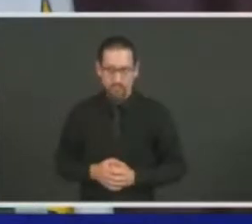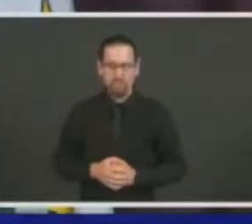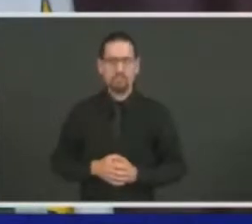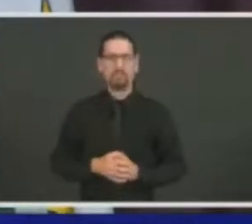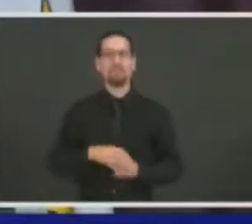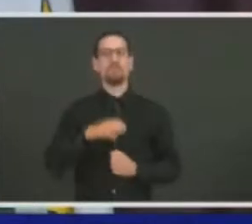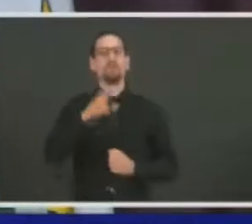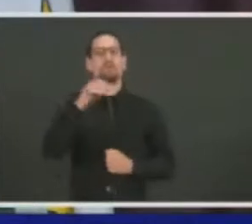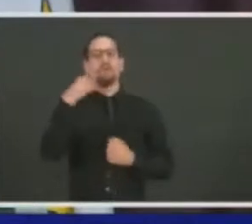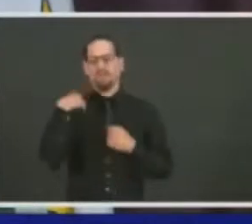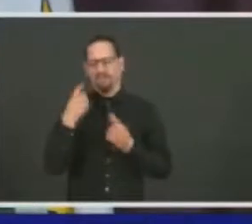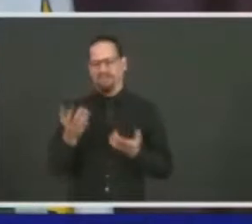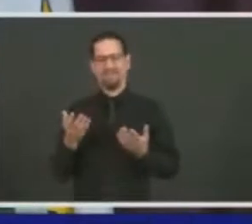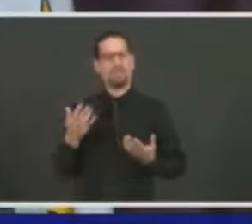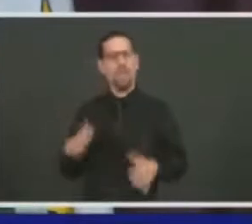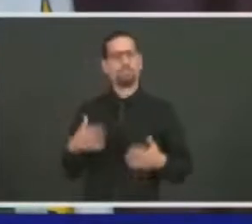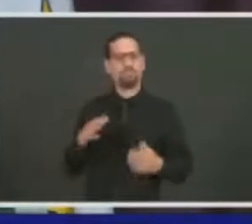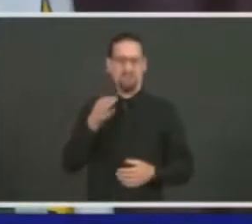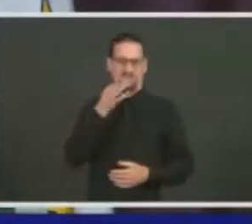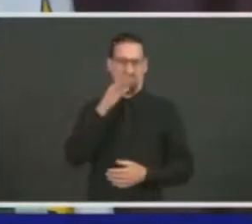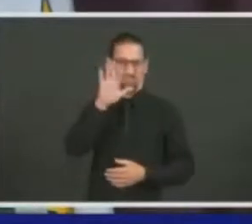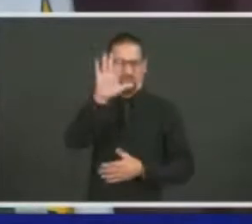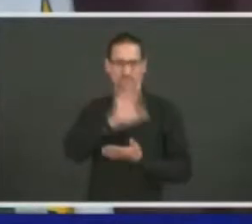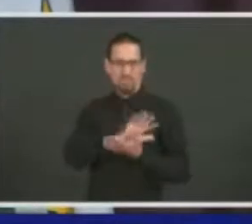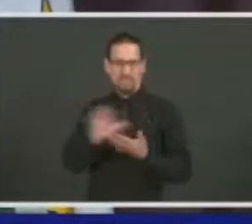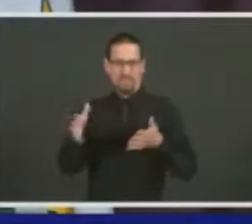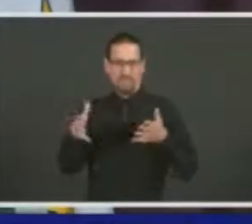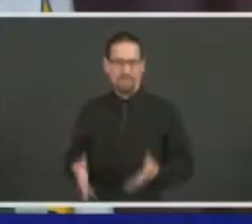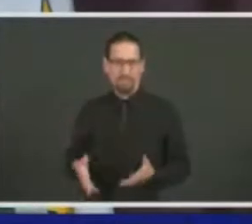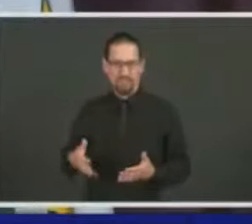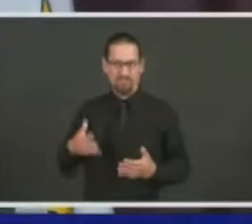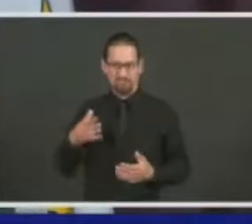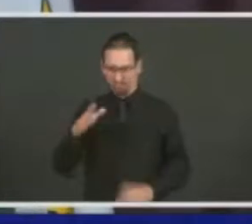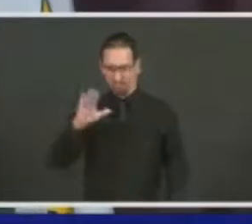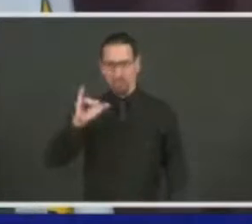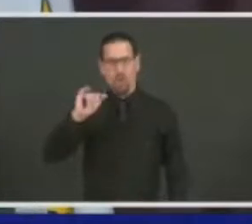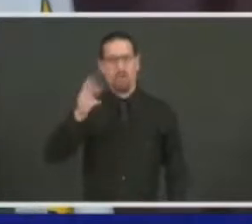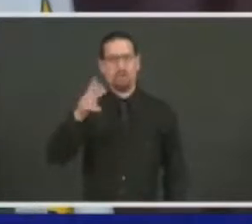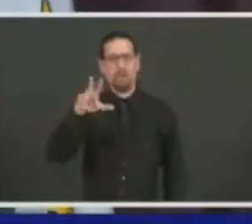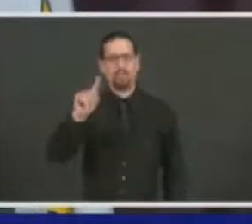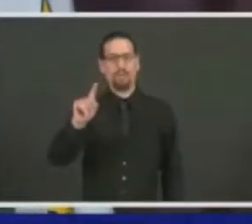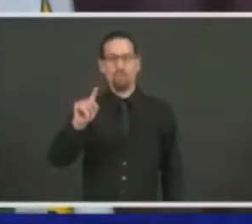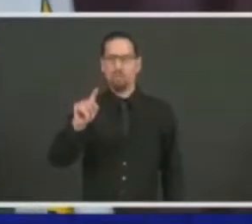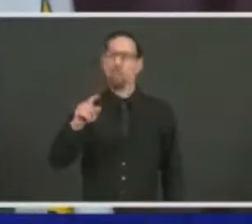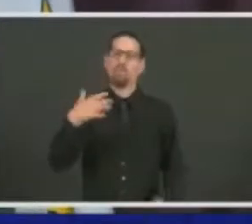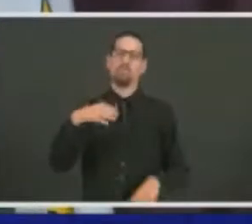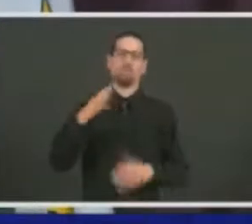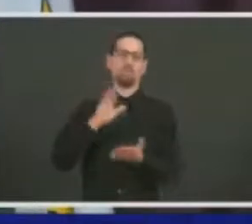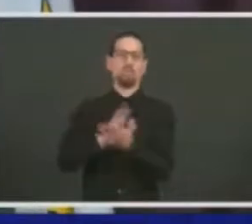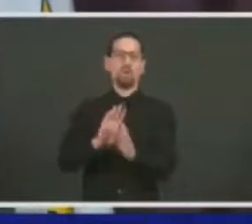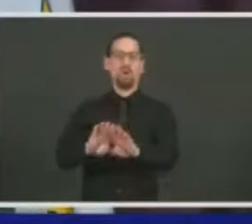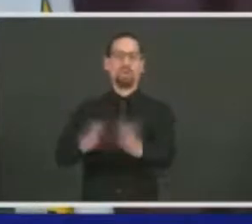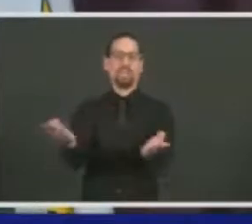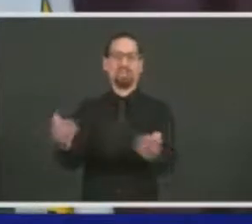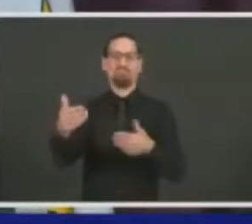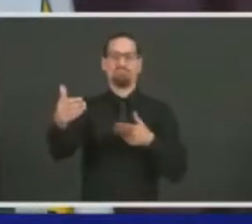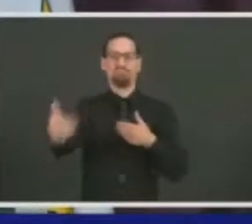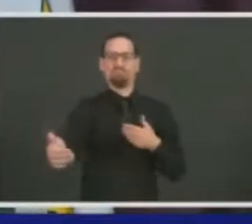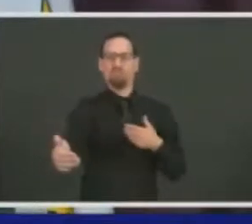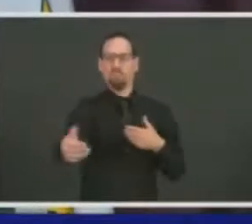as we can so that we will do that safely. It's a Herculean task. I spent an hour